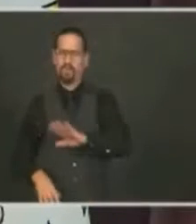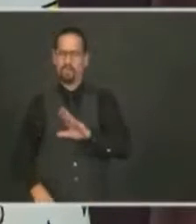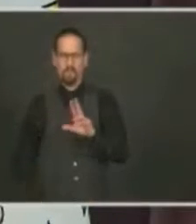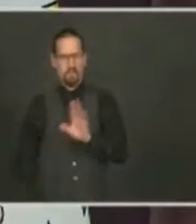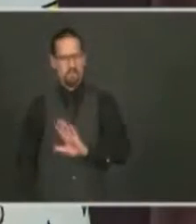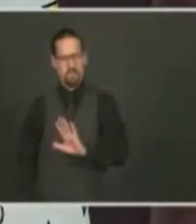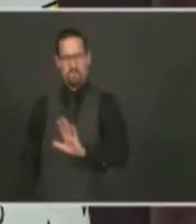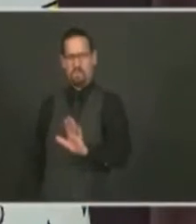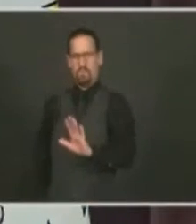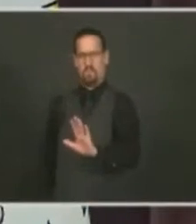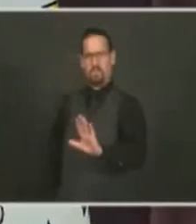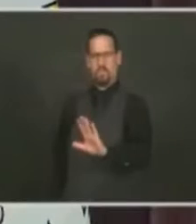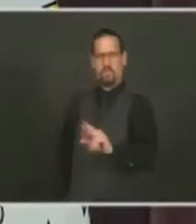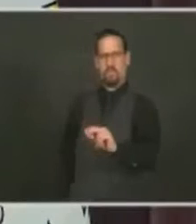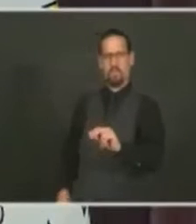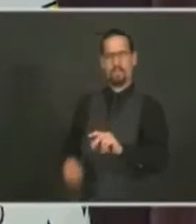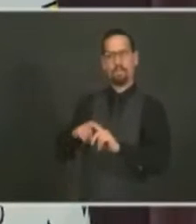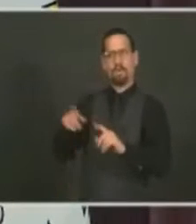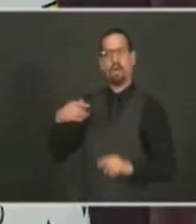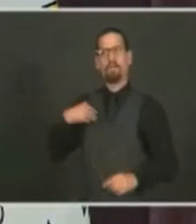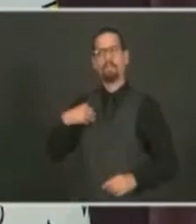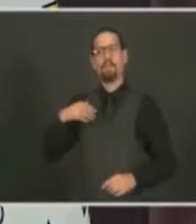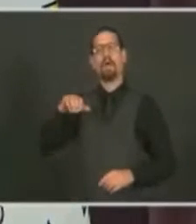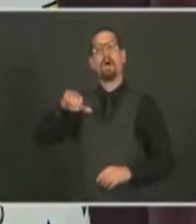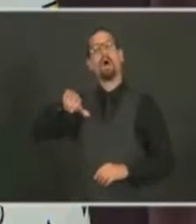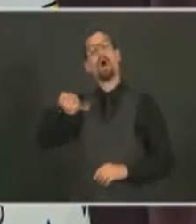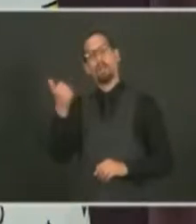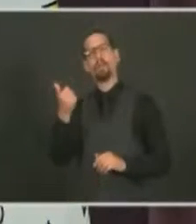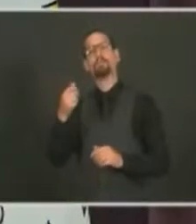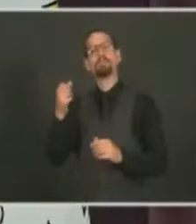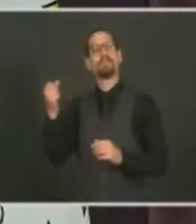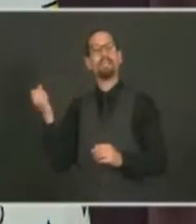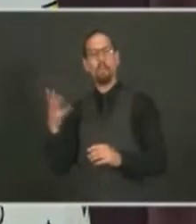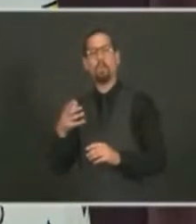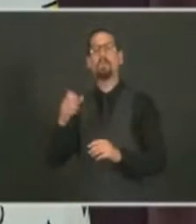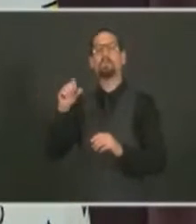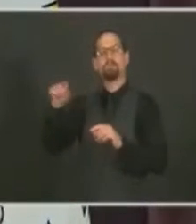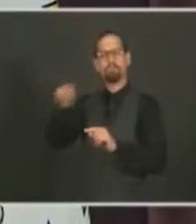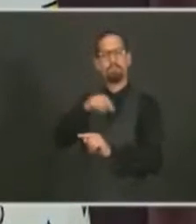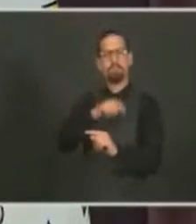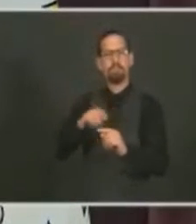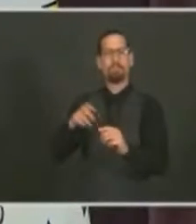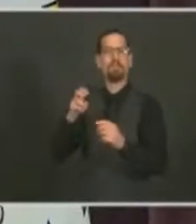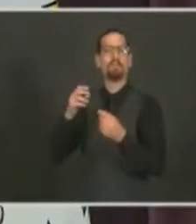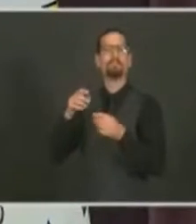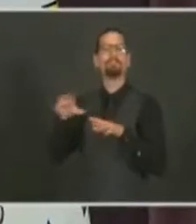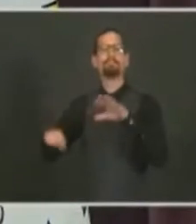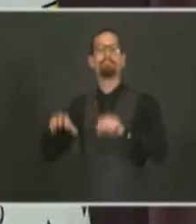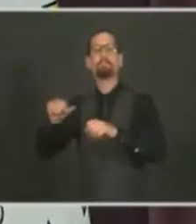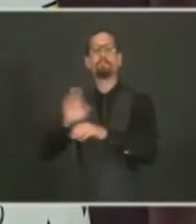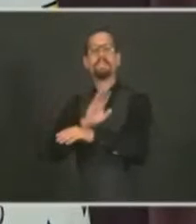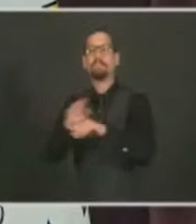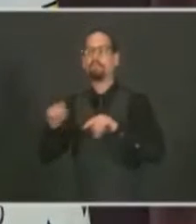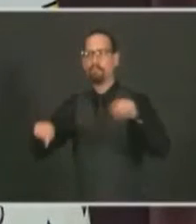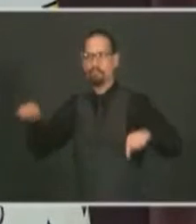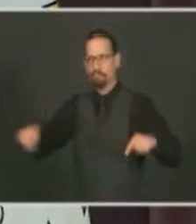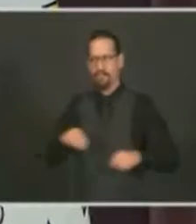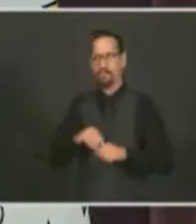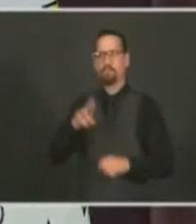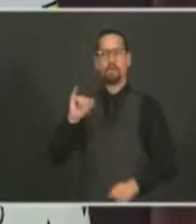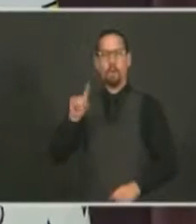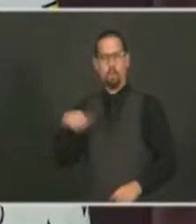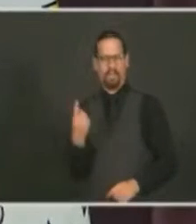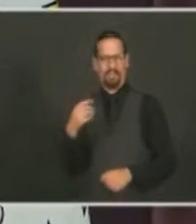facility. No Rhode Island. It is unique. We have a state-owned lottery. That's a unique system in Rhode